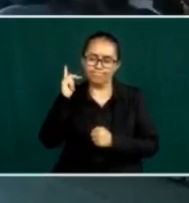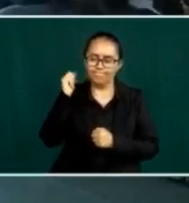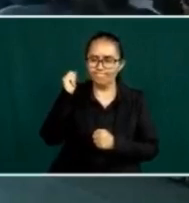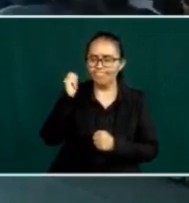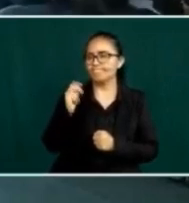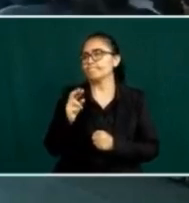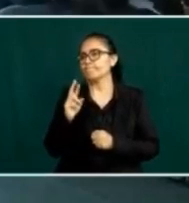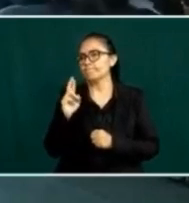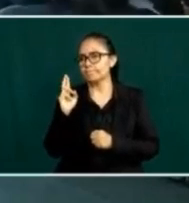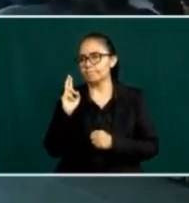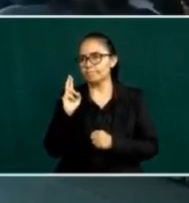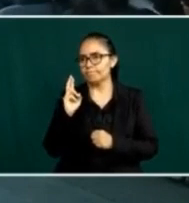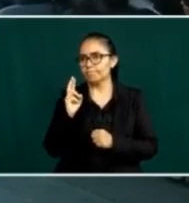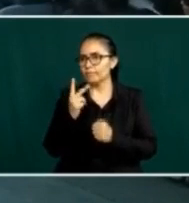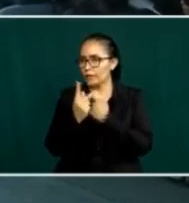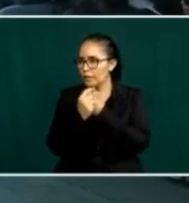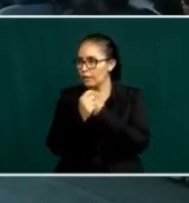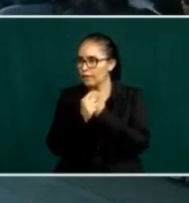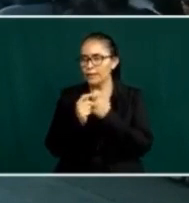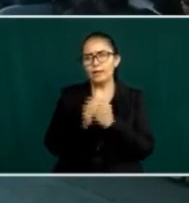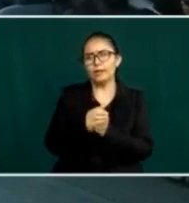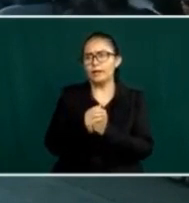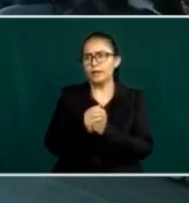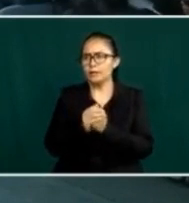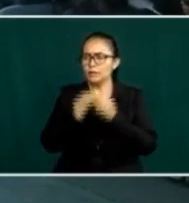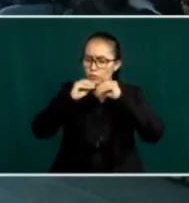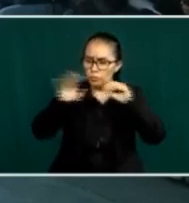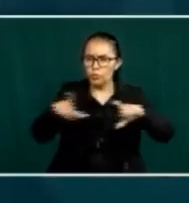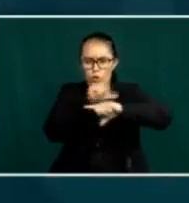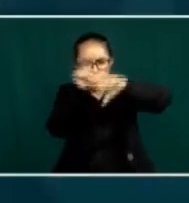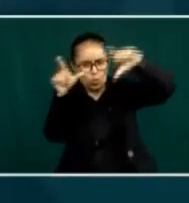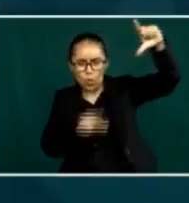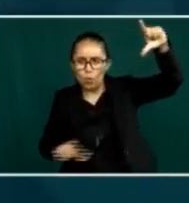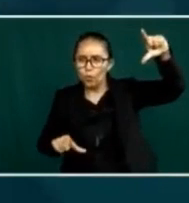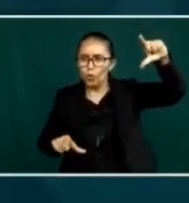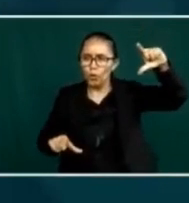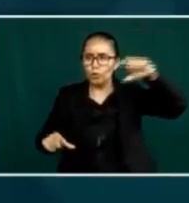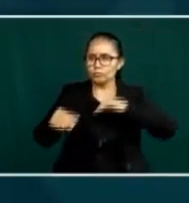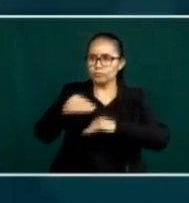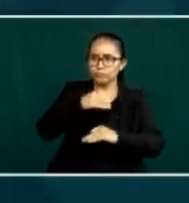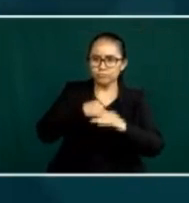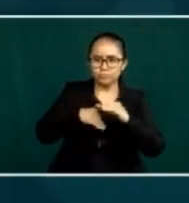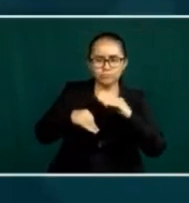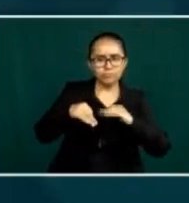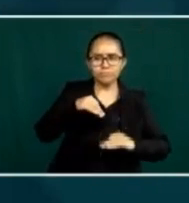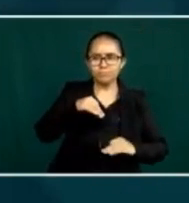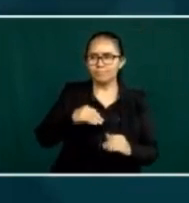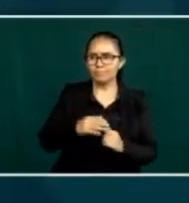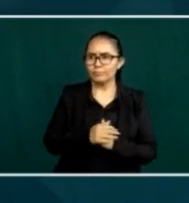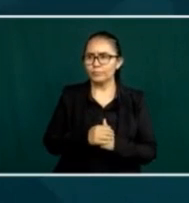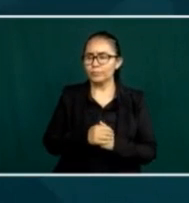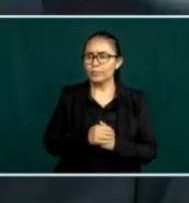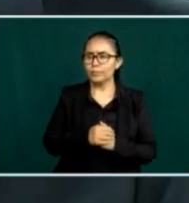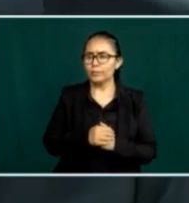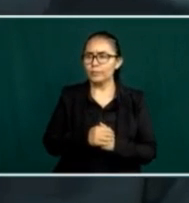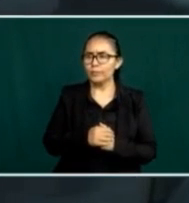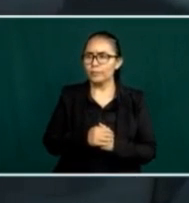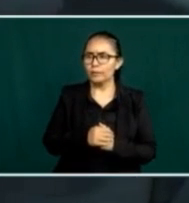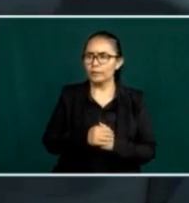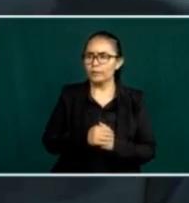financial international press, and the national one as well. They were like